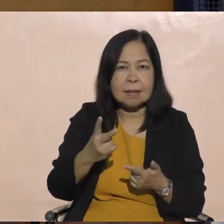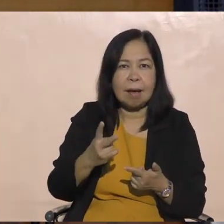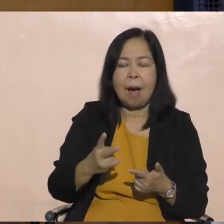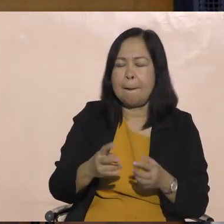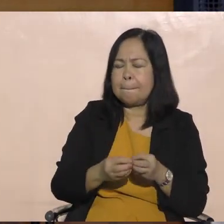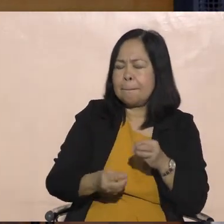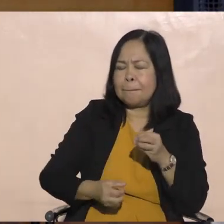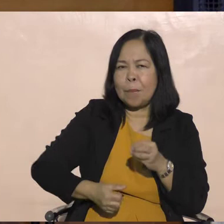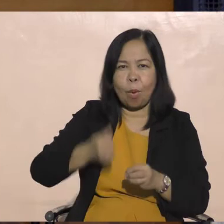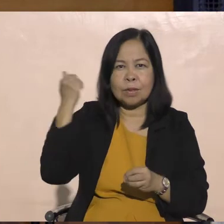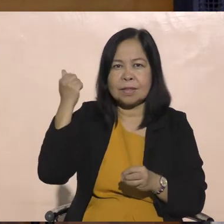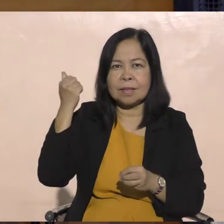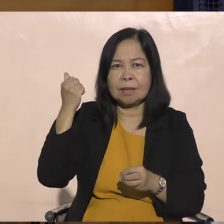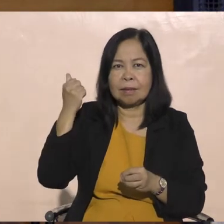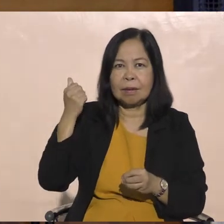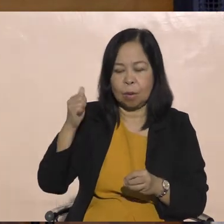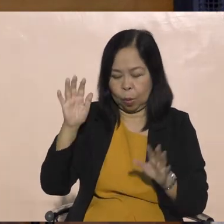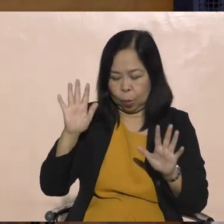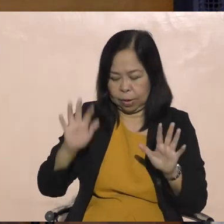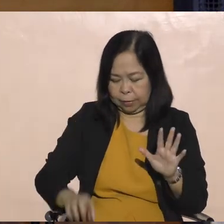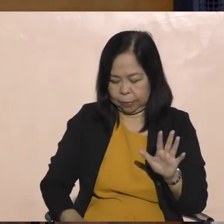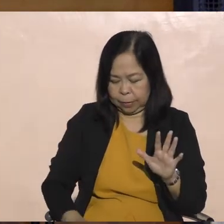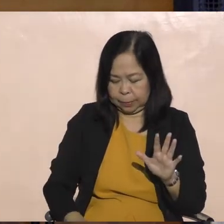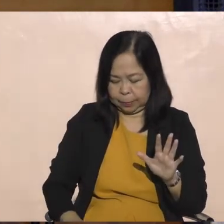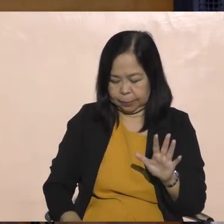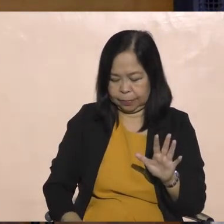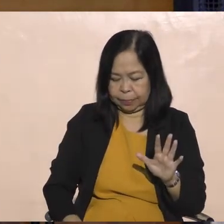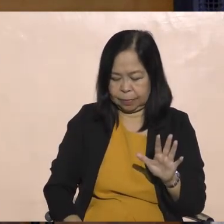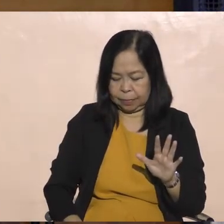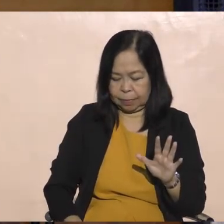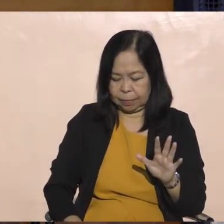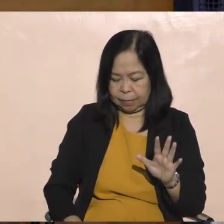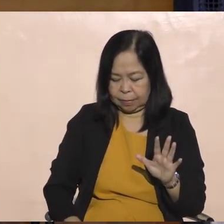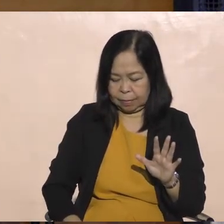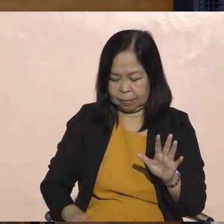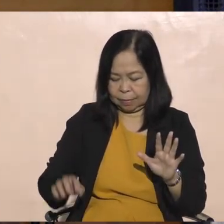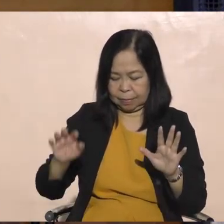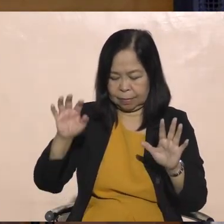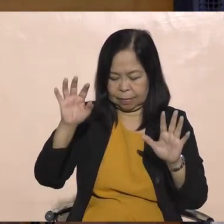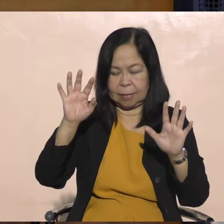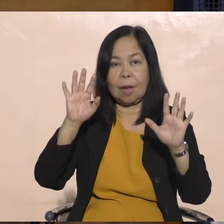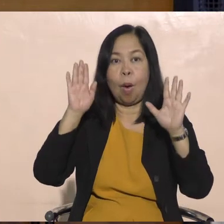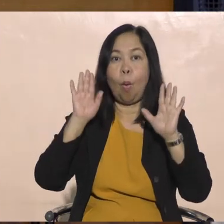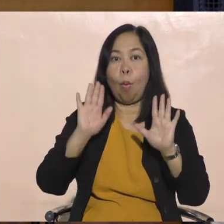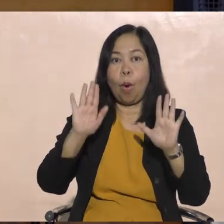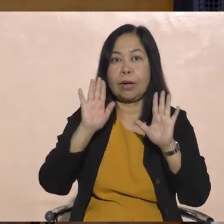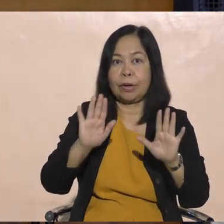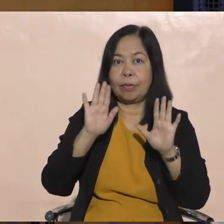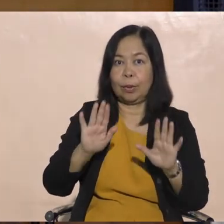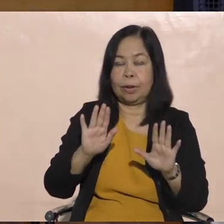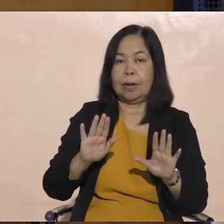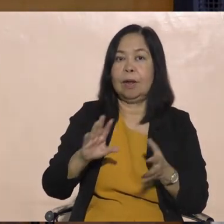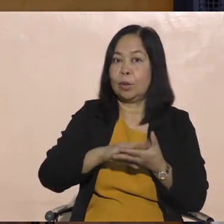This was the time when Jesus went to Bethany after Lazarus died. Here we find Mary,